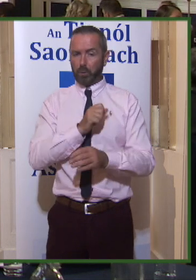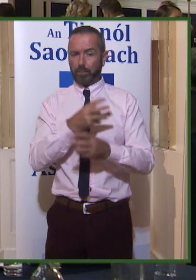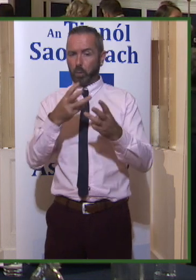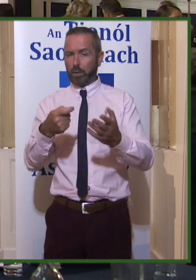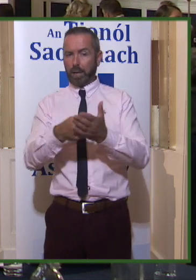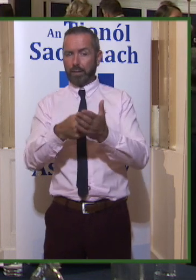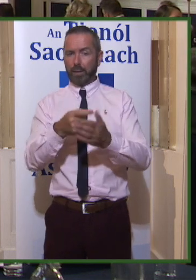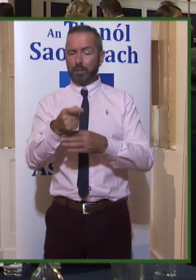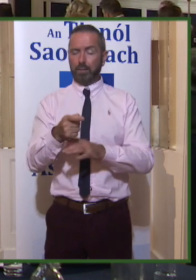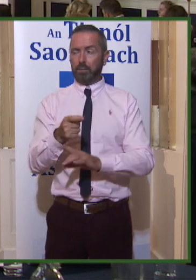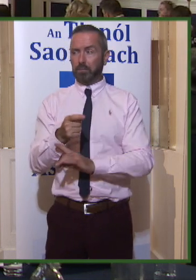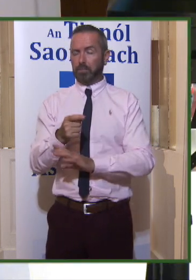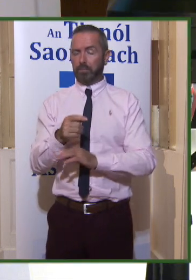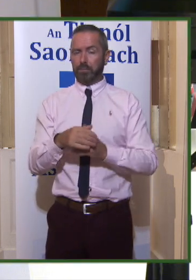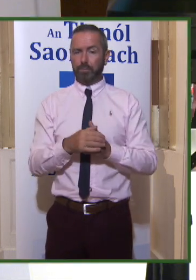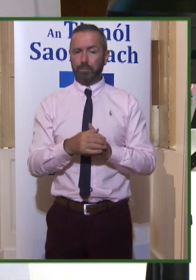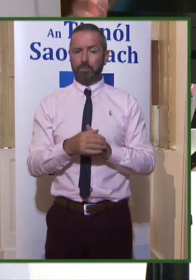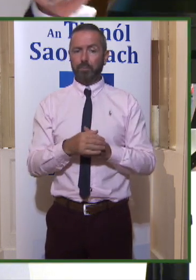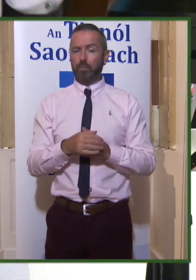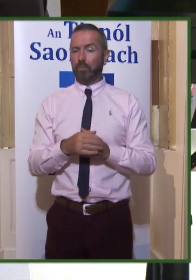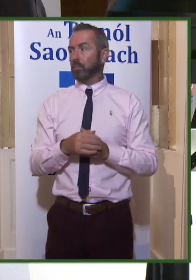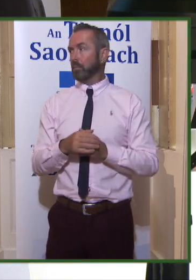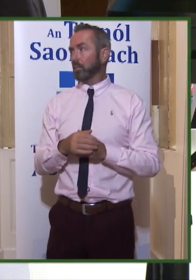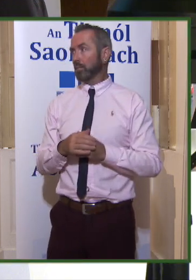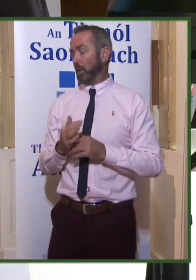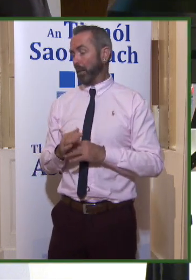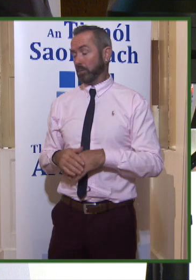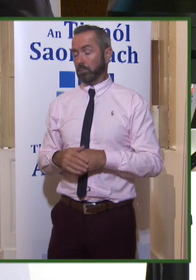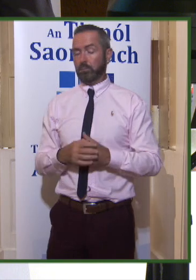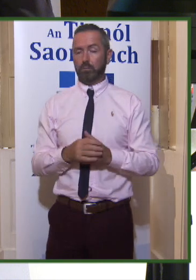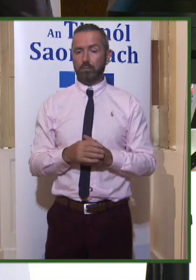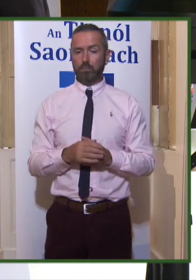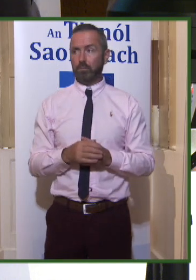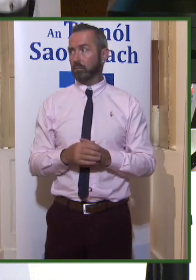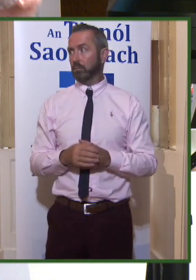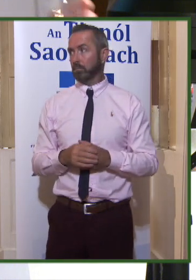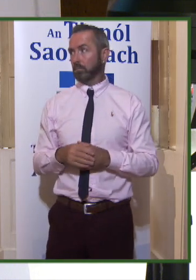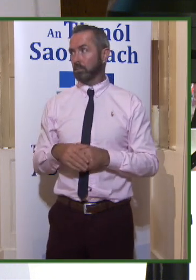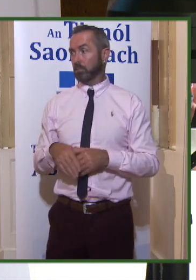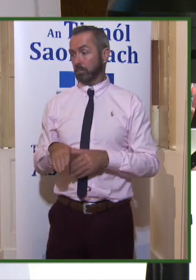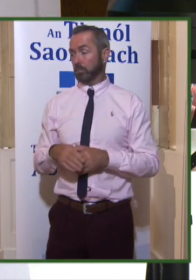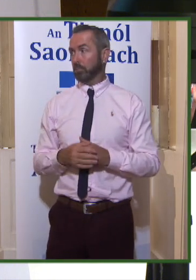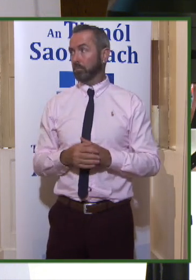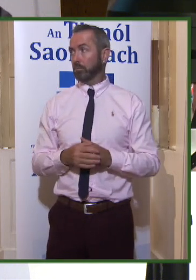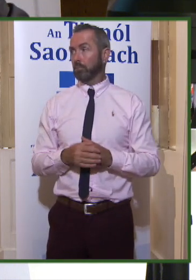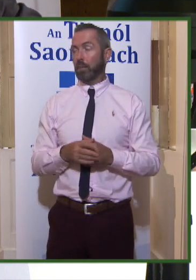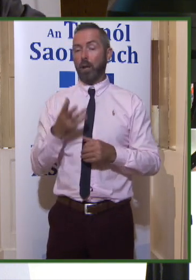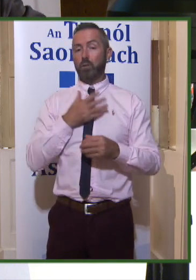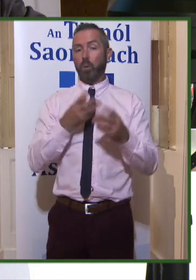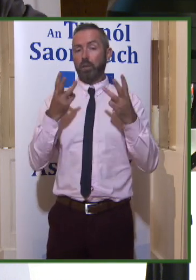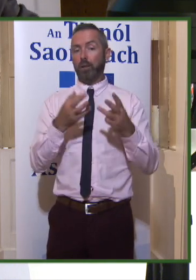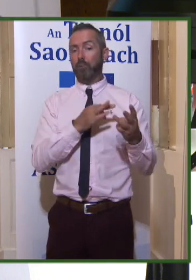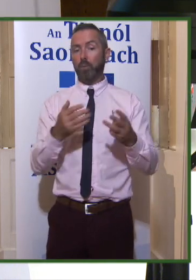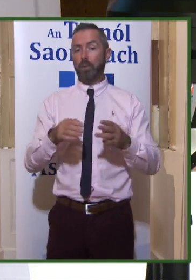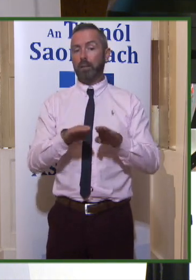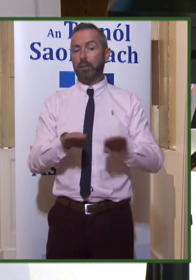that I understand why you asked the question, Luke, but it did appear from the reports from the roundtable discussions the last time that